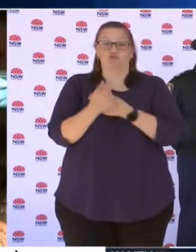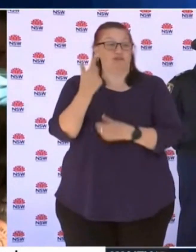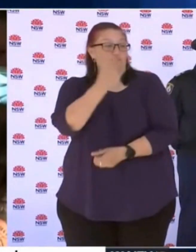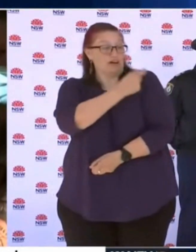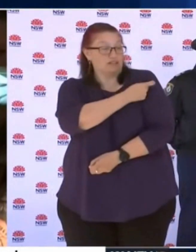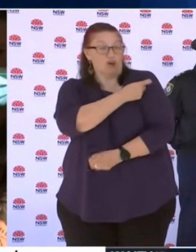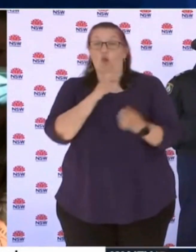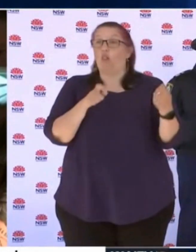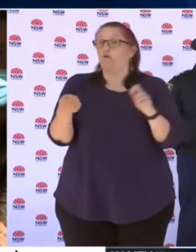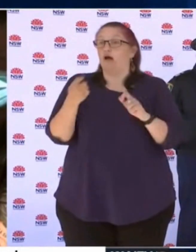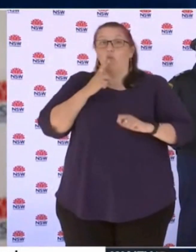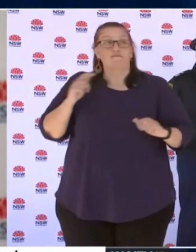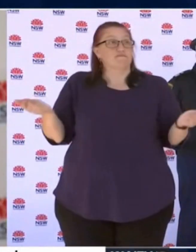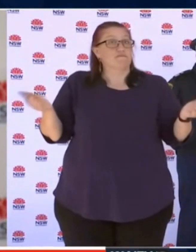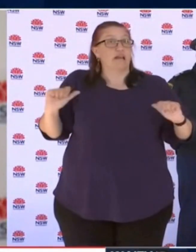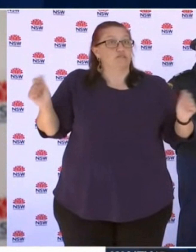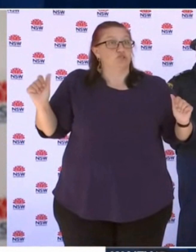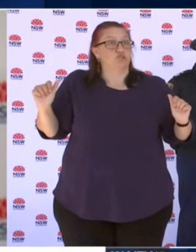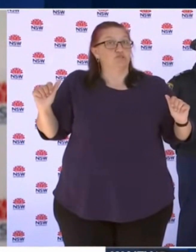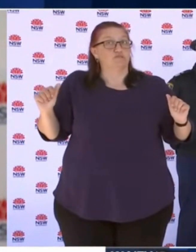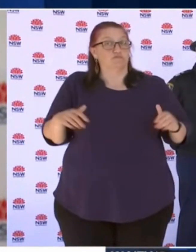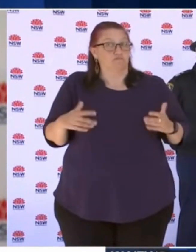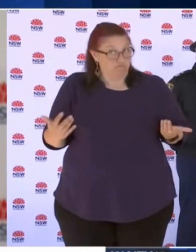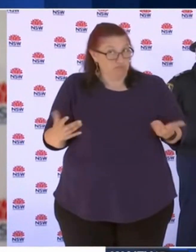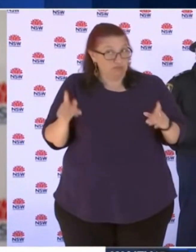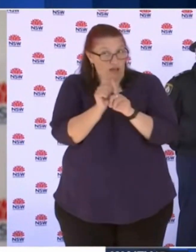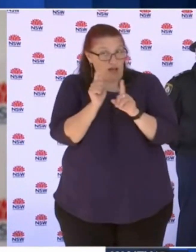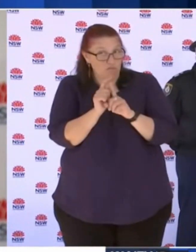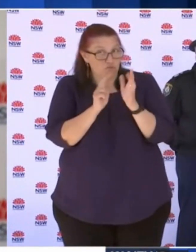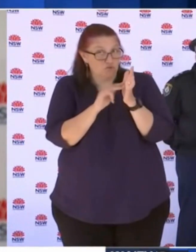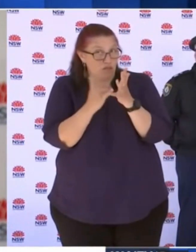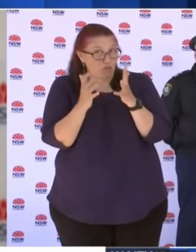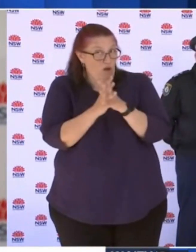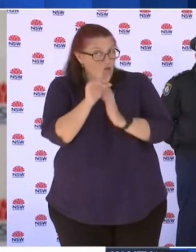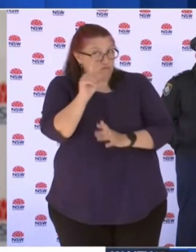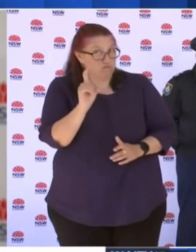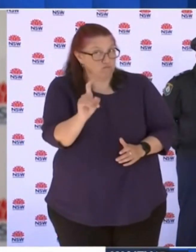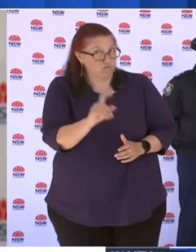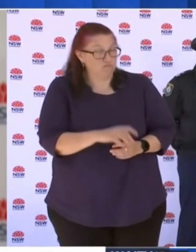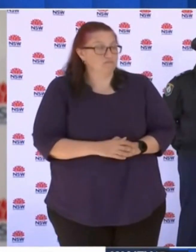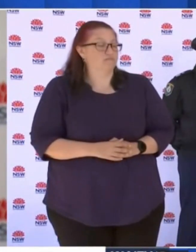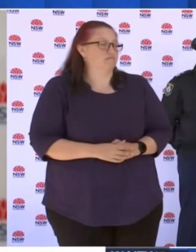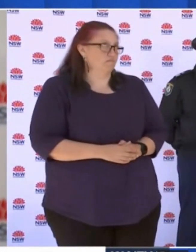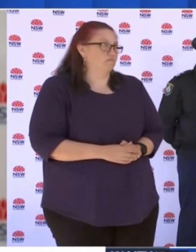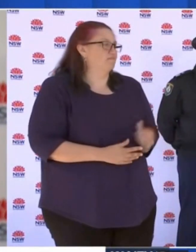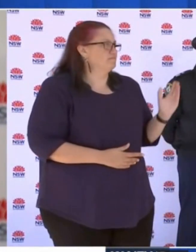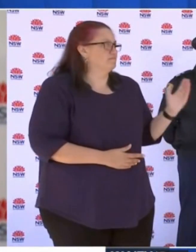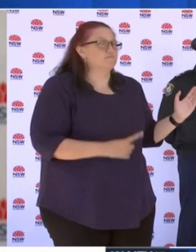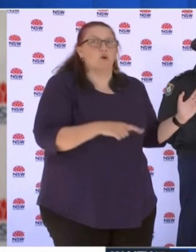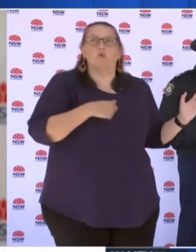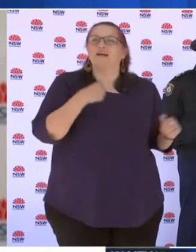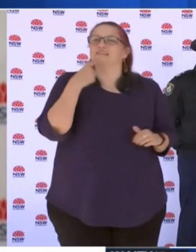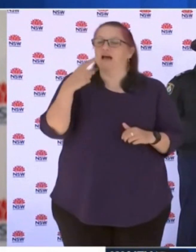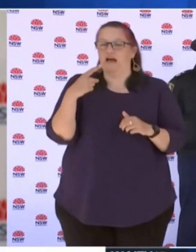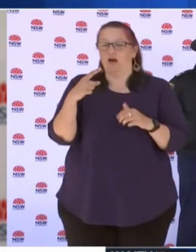Wales? Well, New South Wales has always had a policy, and I want to make this very clear, that lockdowns are always for us the